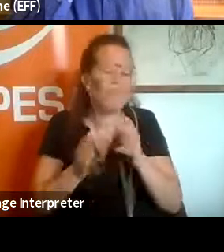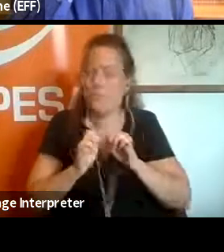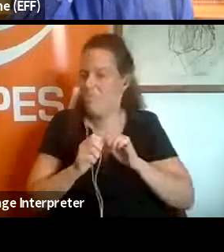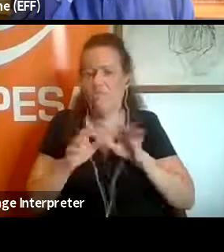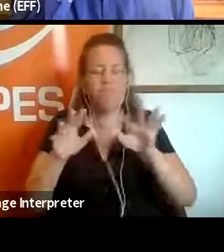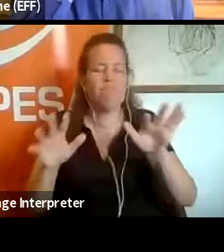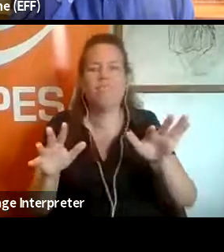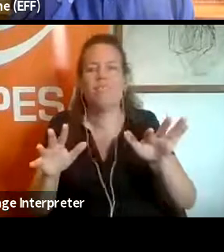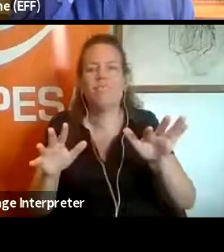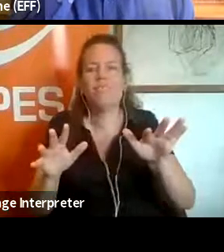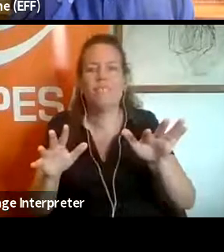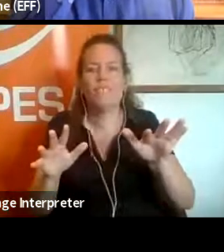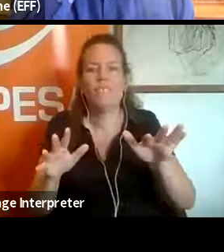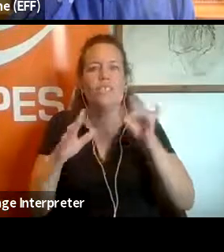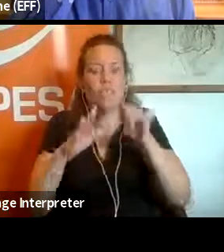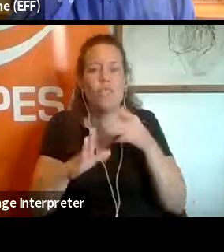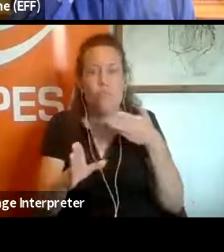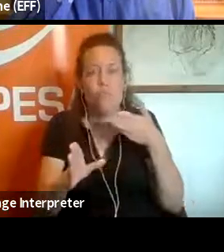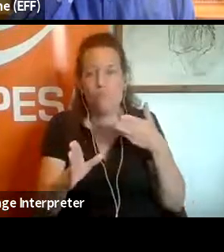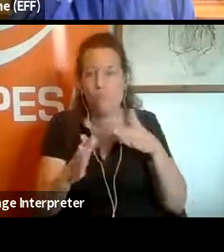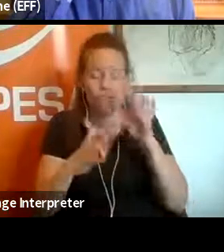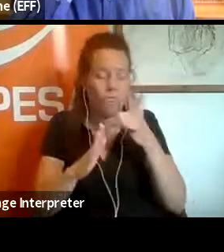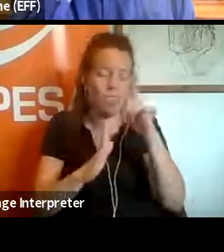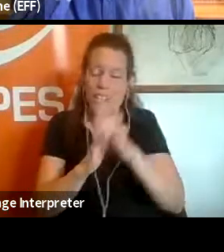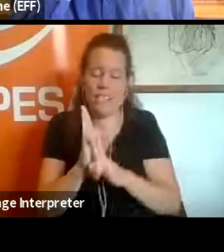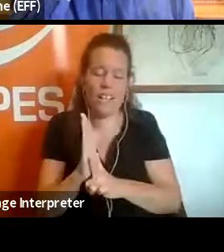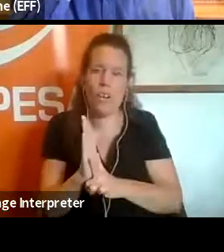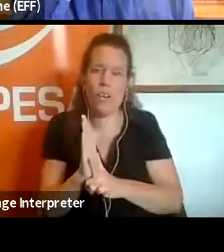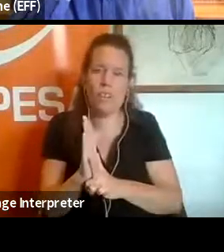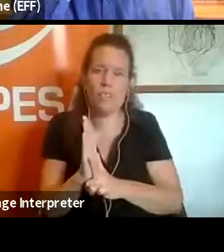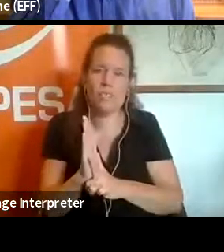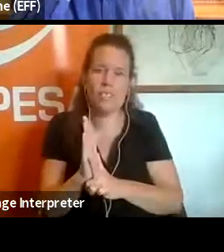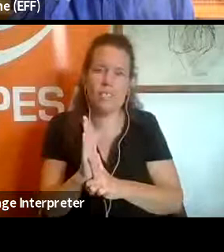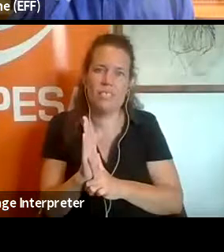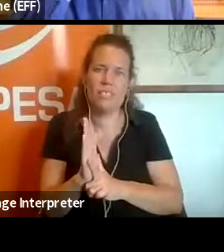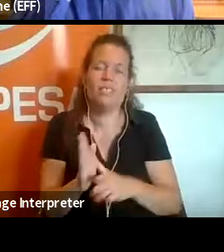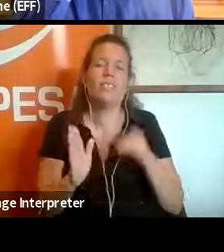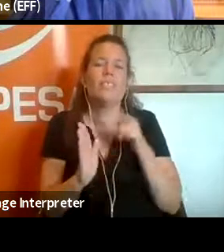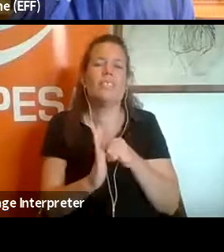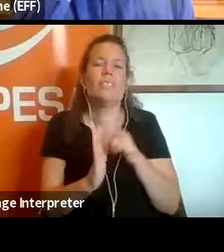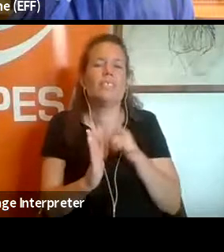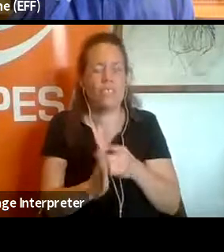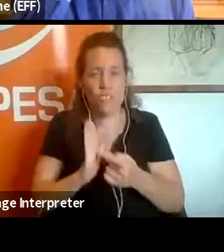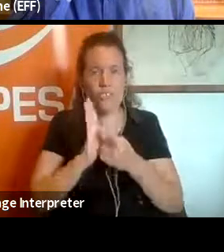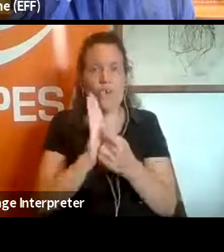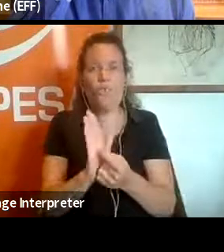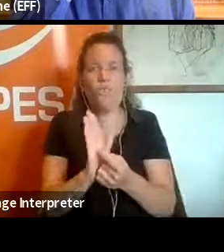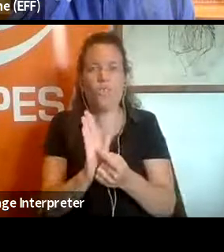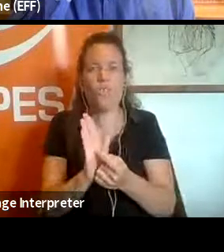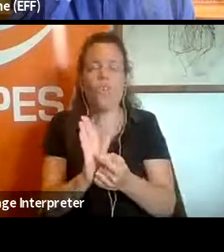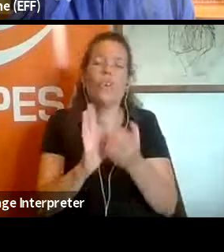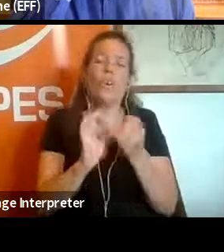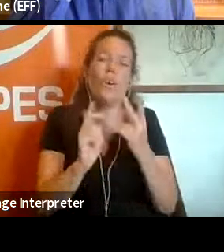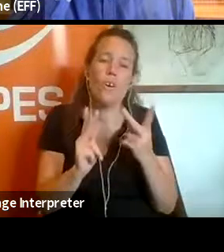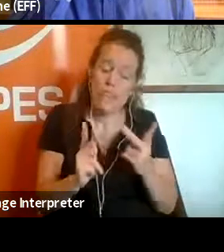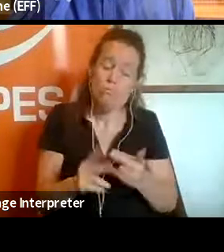to get it to law, in that case. That tells you that even though there may be the